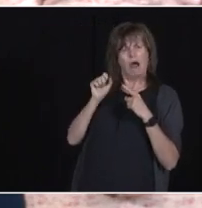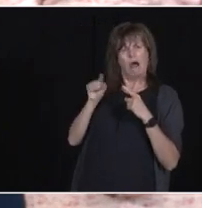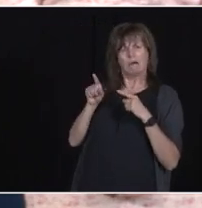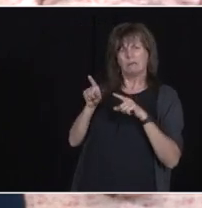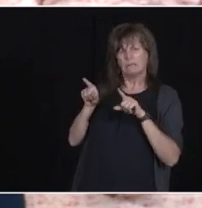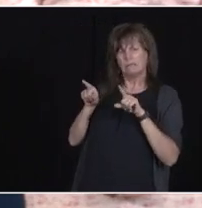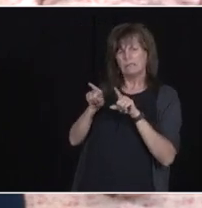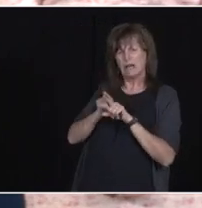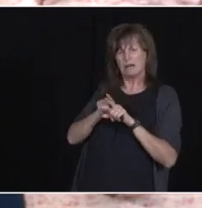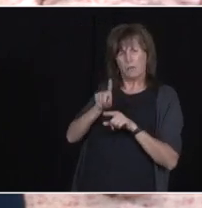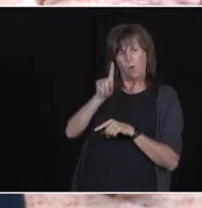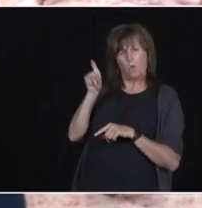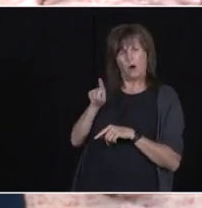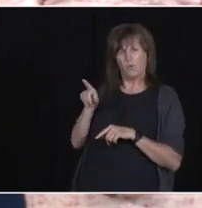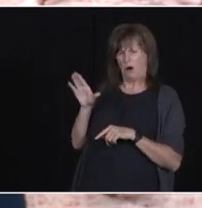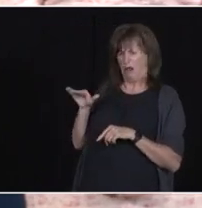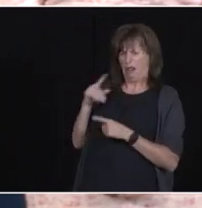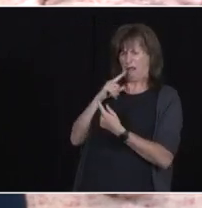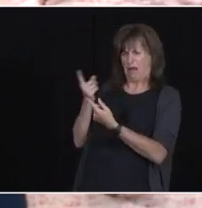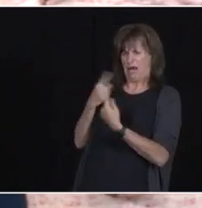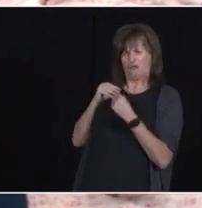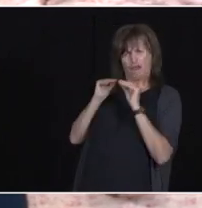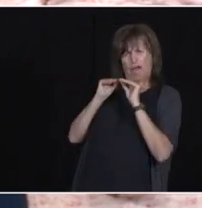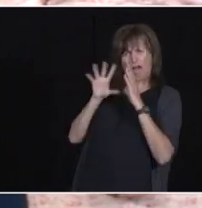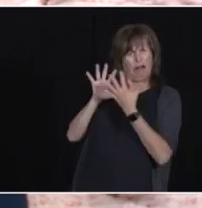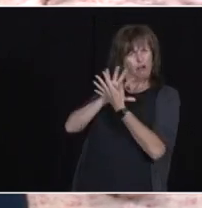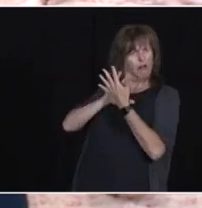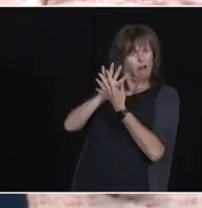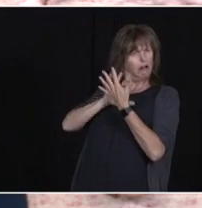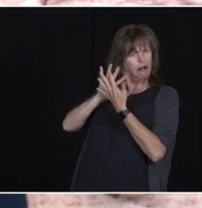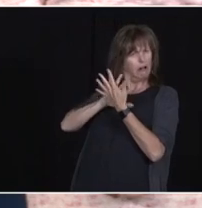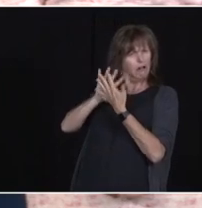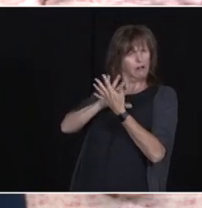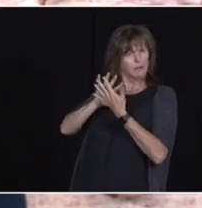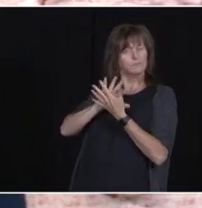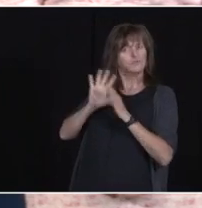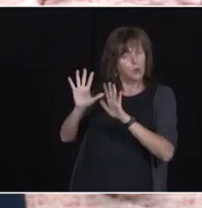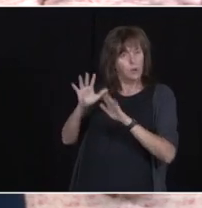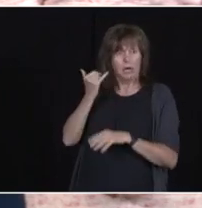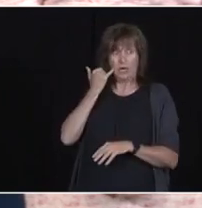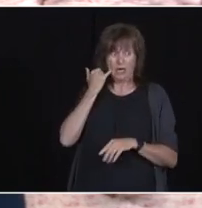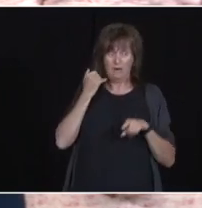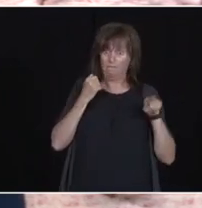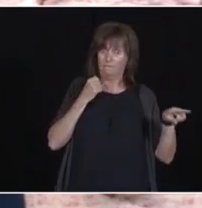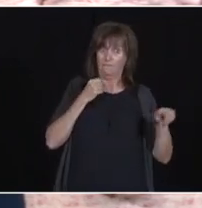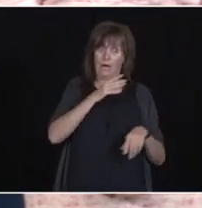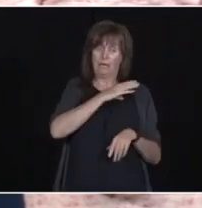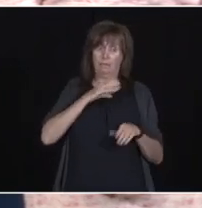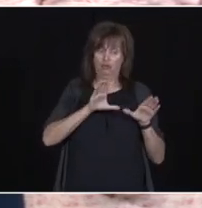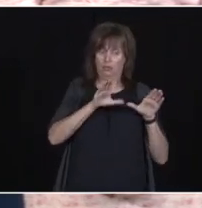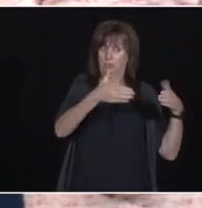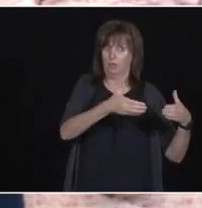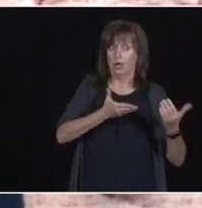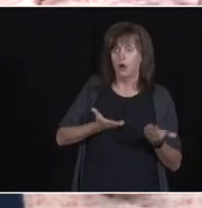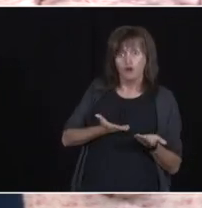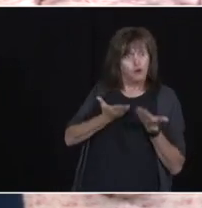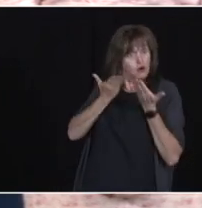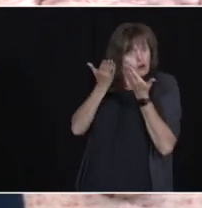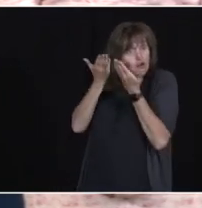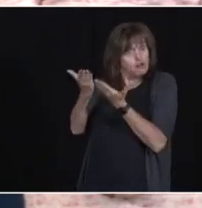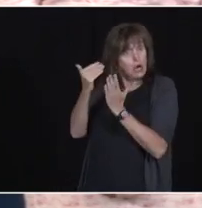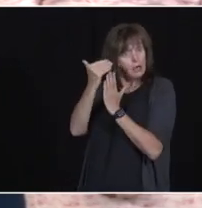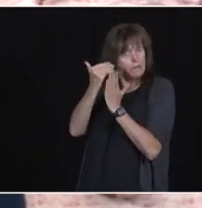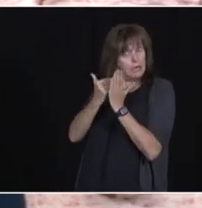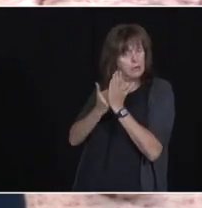make recommendations, you'll take them up on that. Does that mean these are going to be binding recommendations if they even